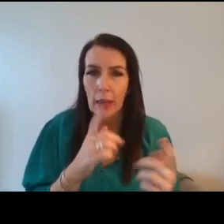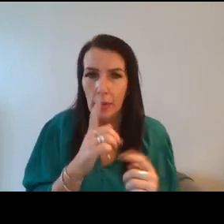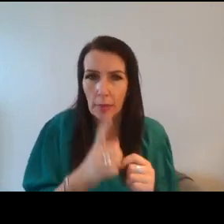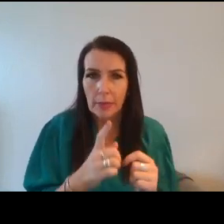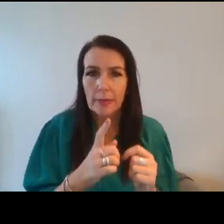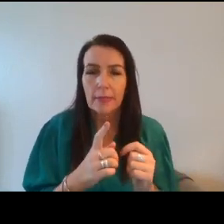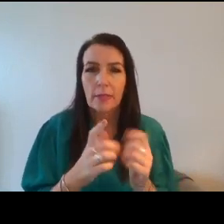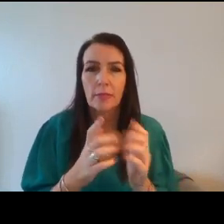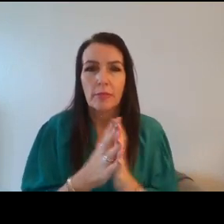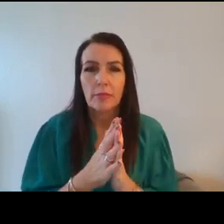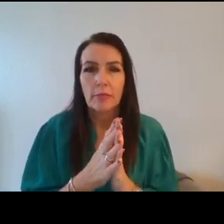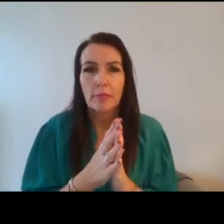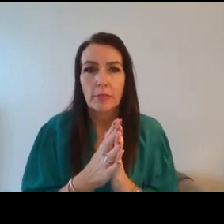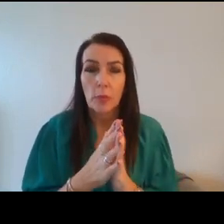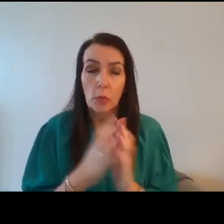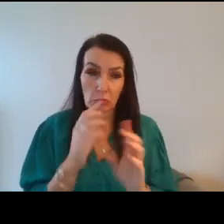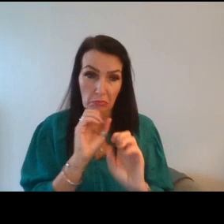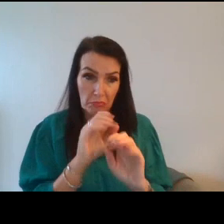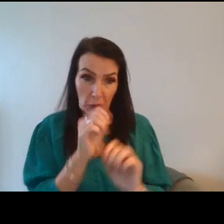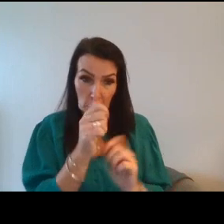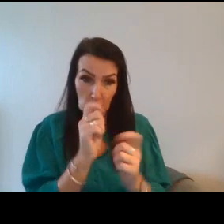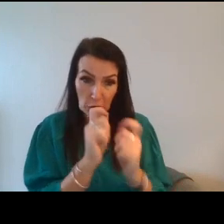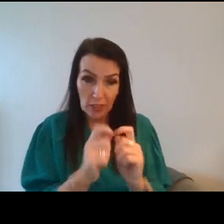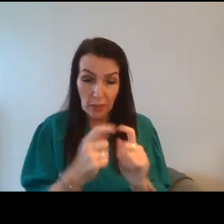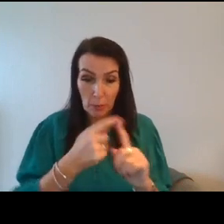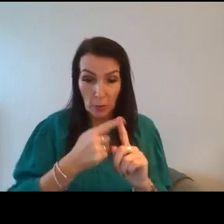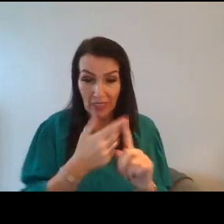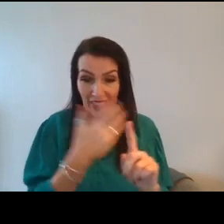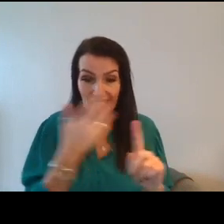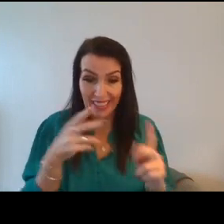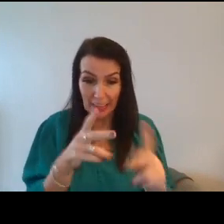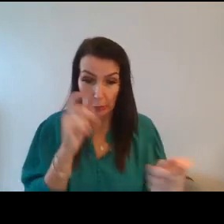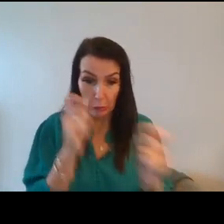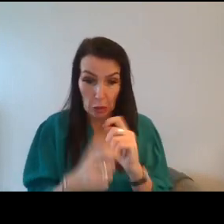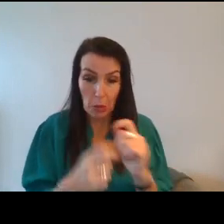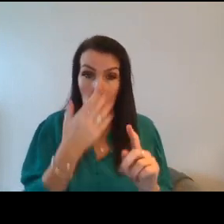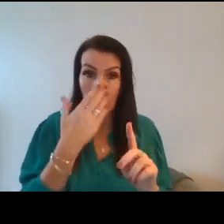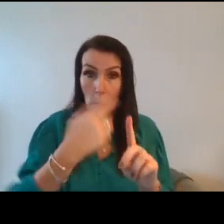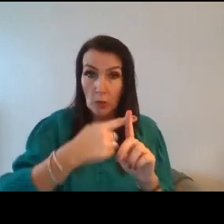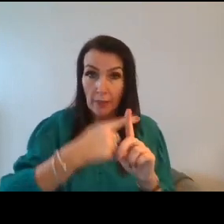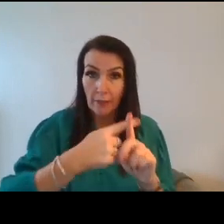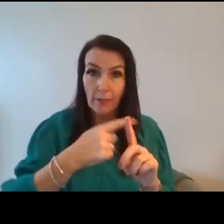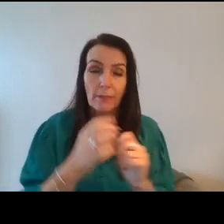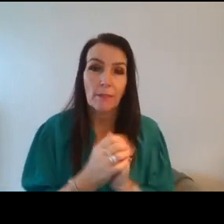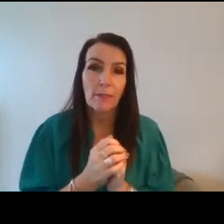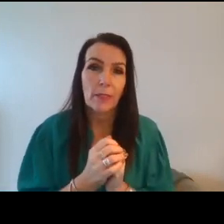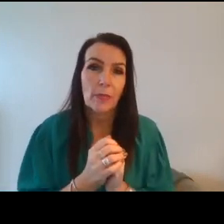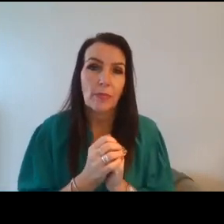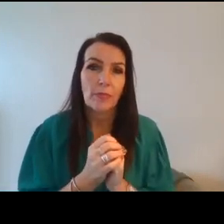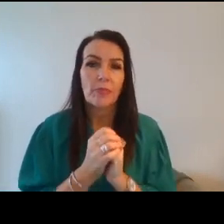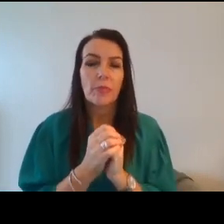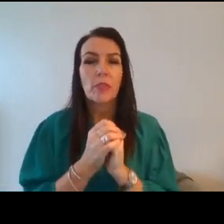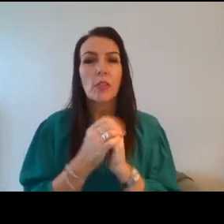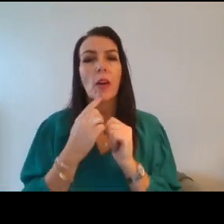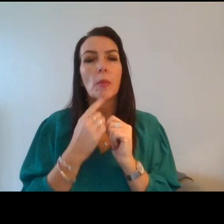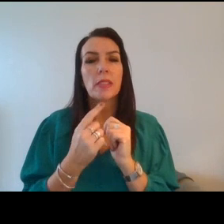some fairly big changes, particularly when you're talking about changing heating systems. So it's the key thing I would say